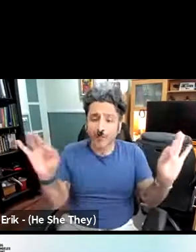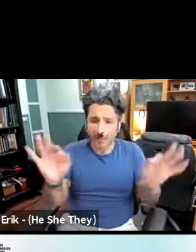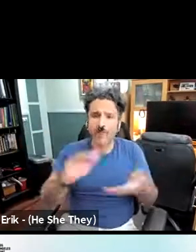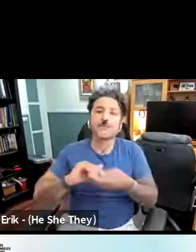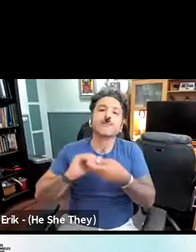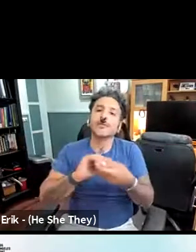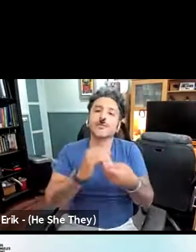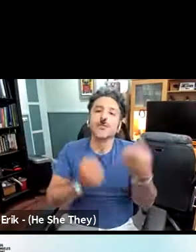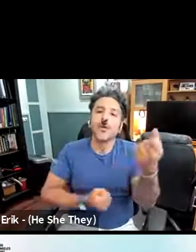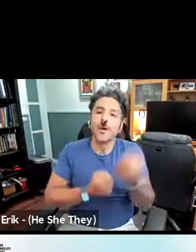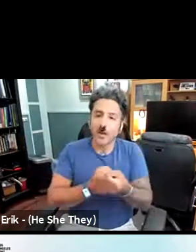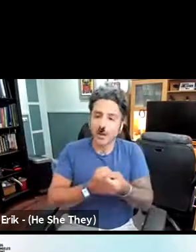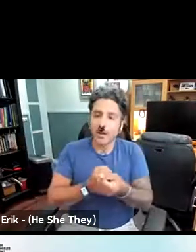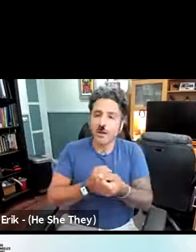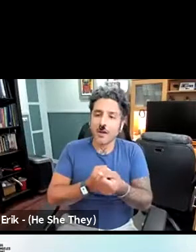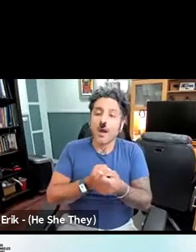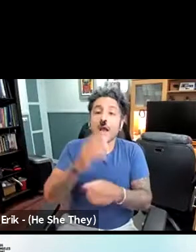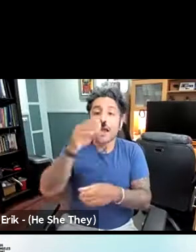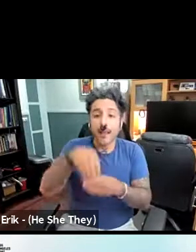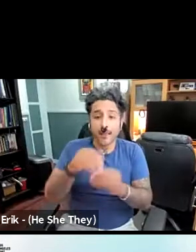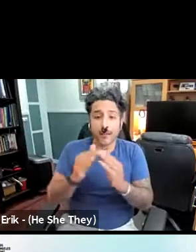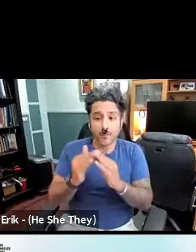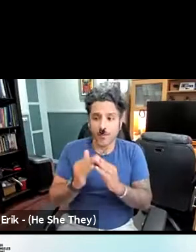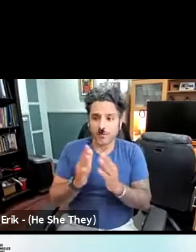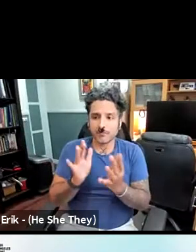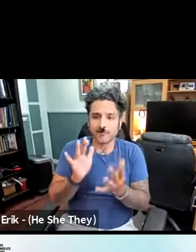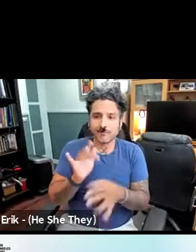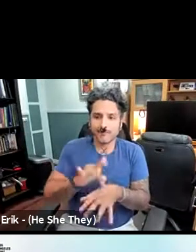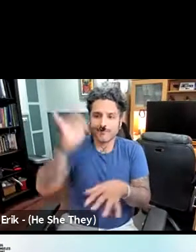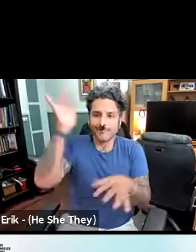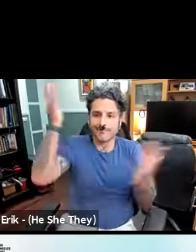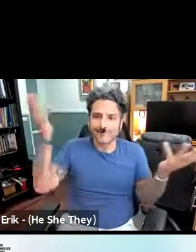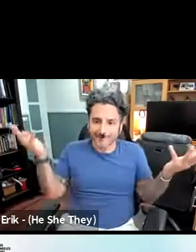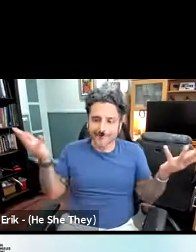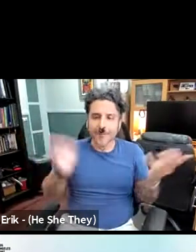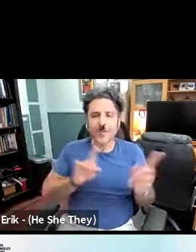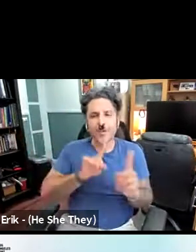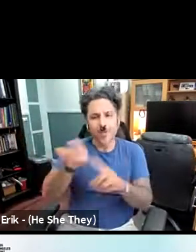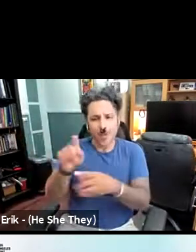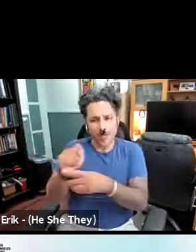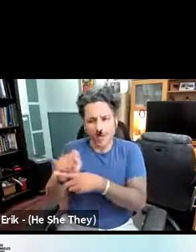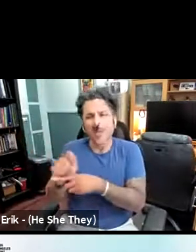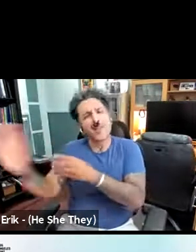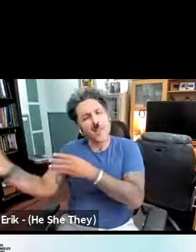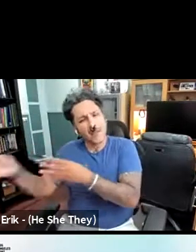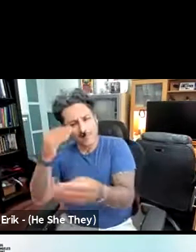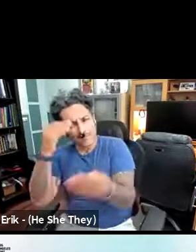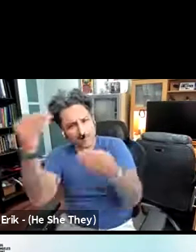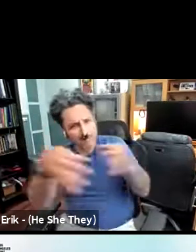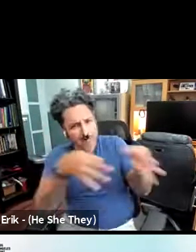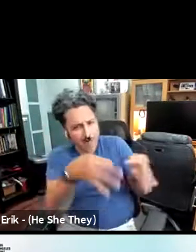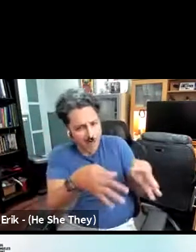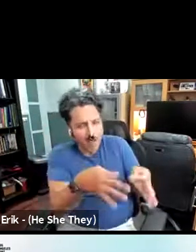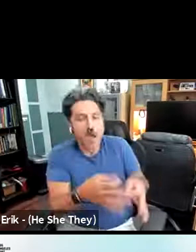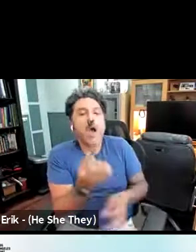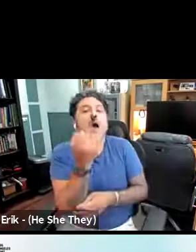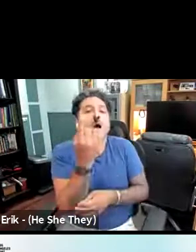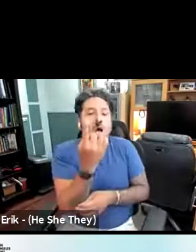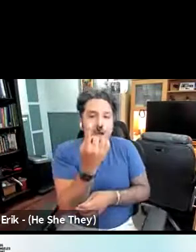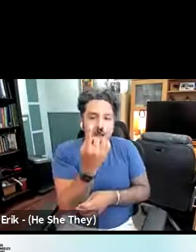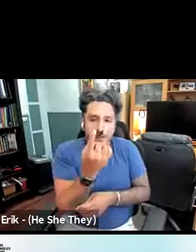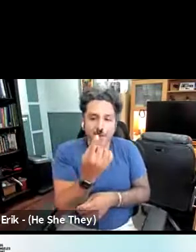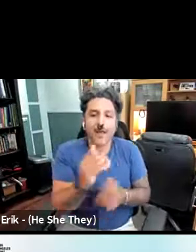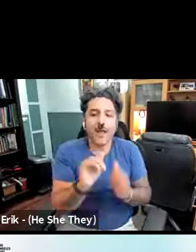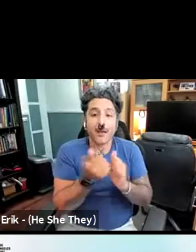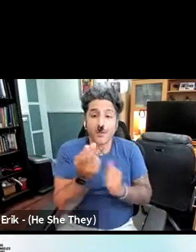aid within the community, hands on. That's okay. You went to their training over there. Now let me tell you the back end. Let me tell you how to also use